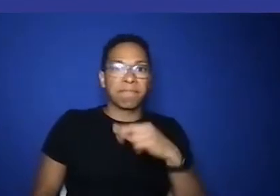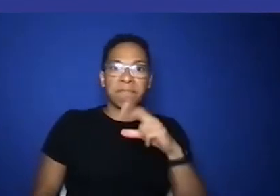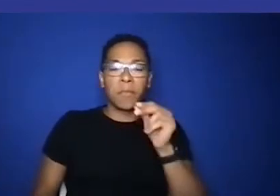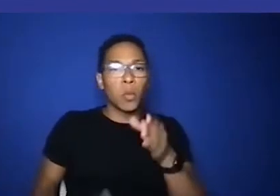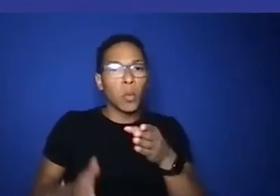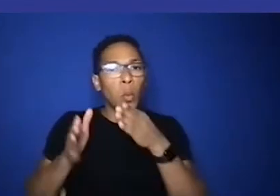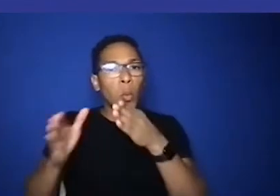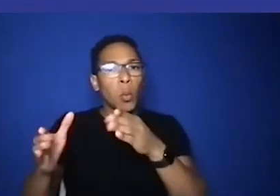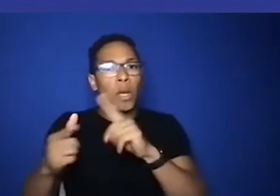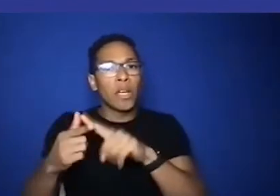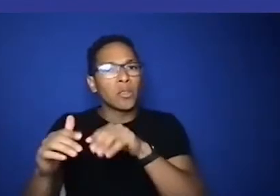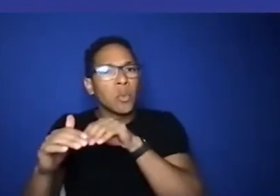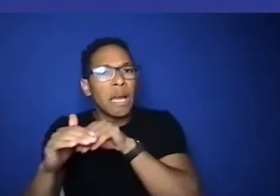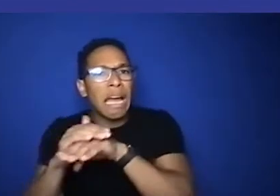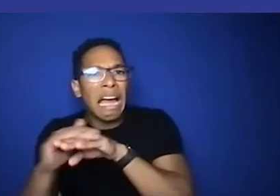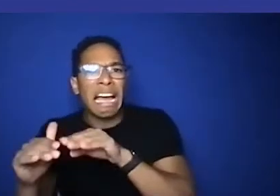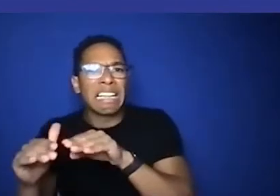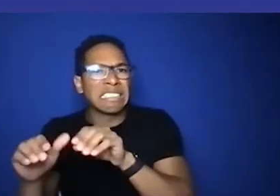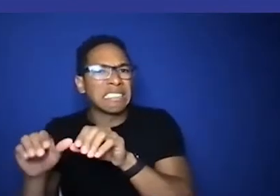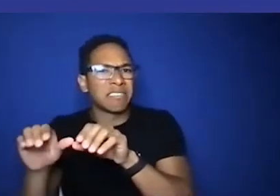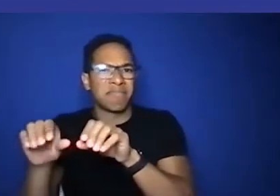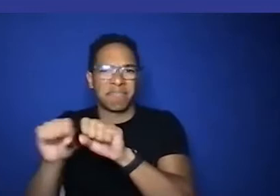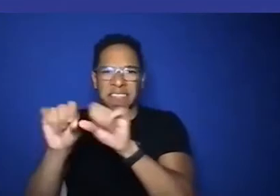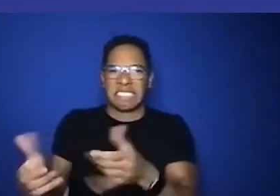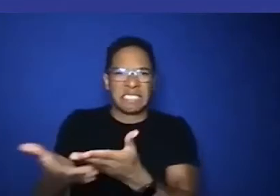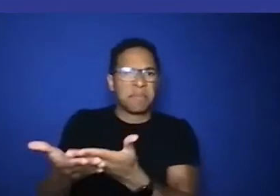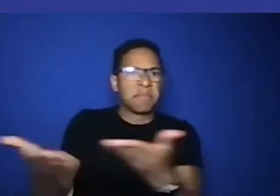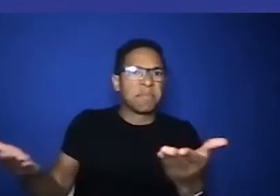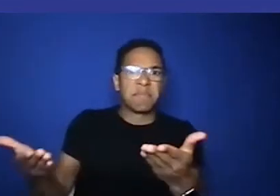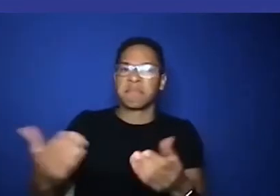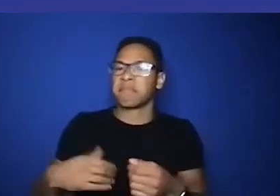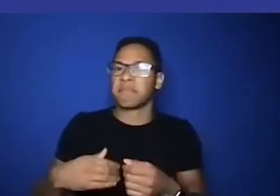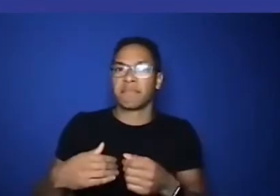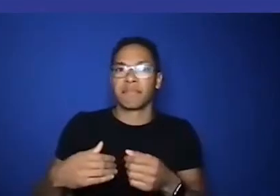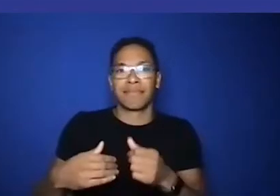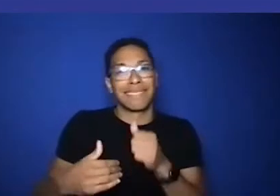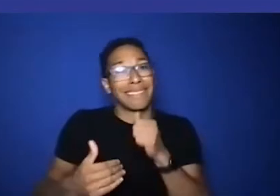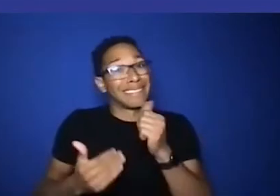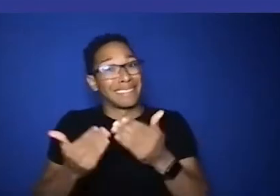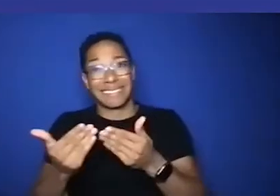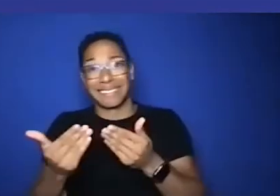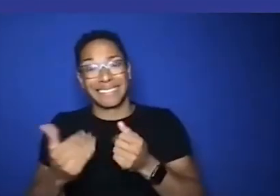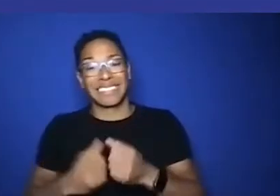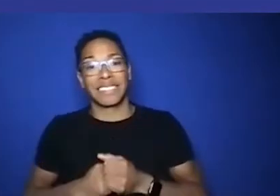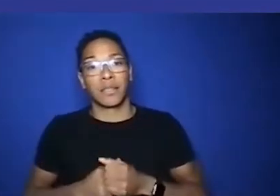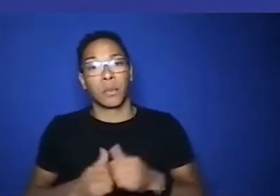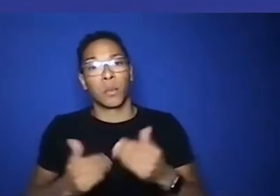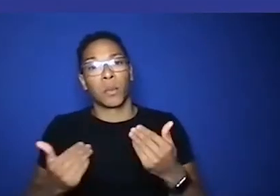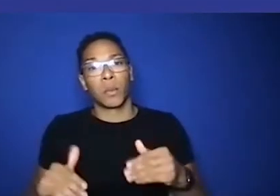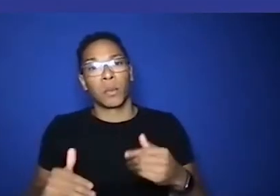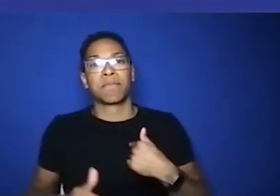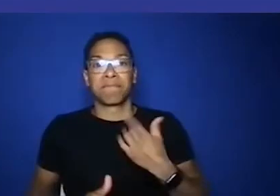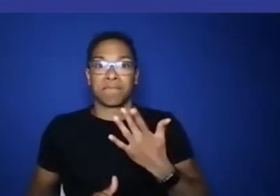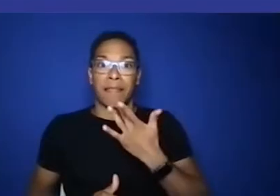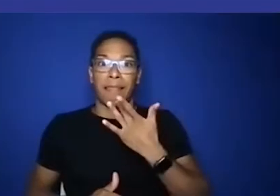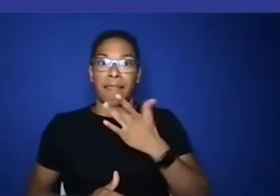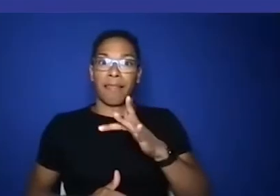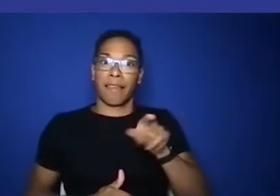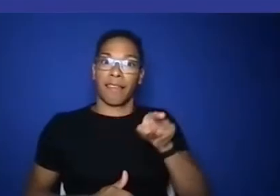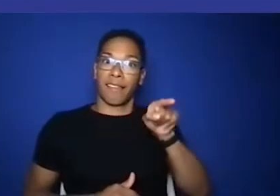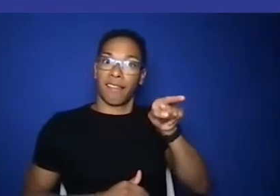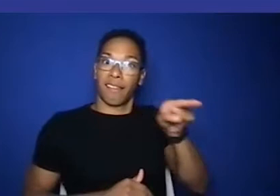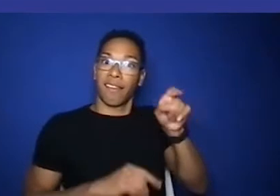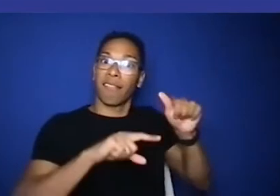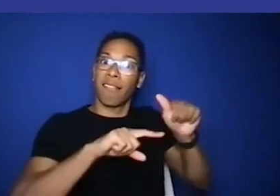of these classification systems in an easy way. So I was really fortunate to attend this training,